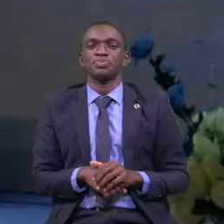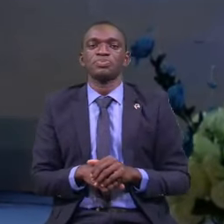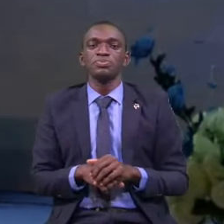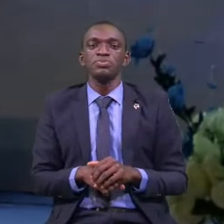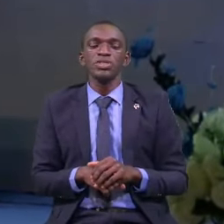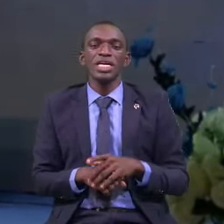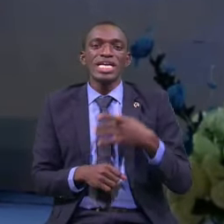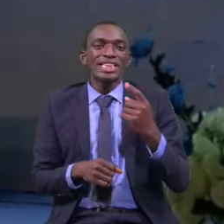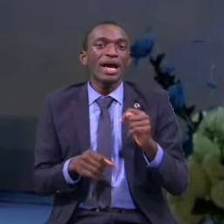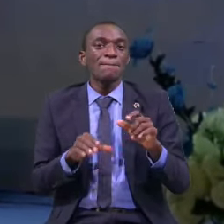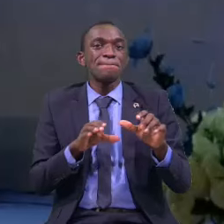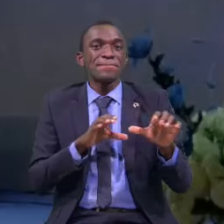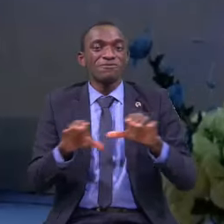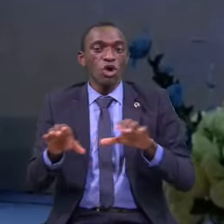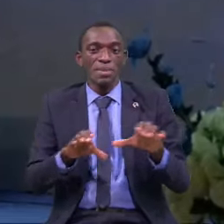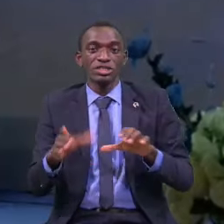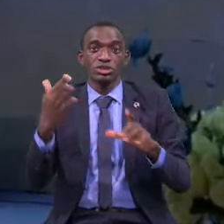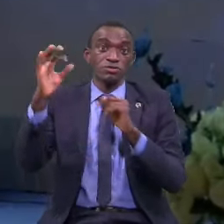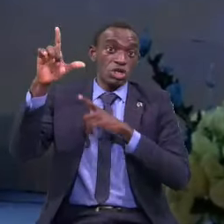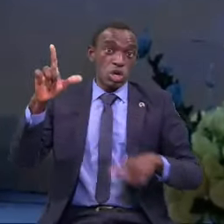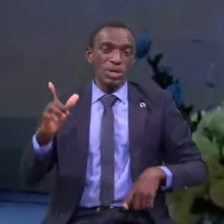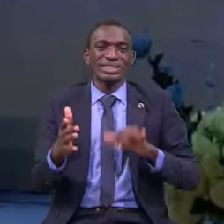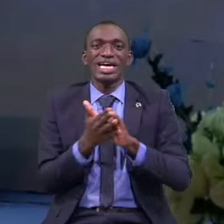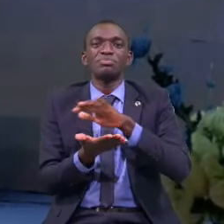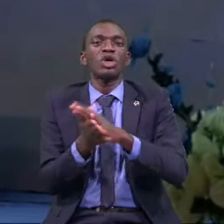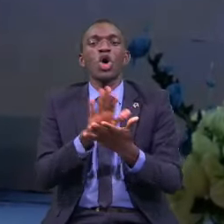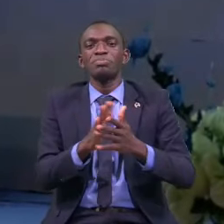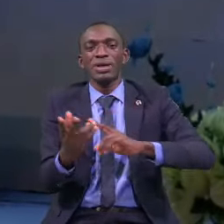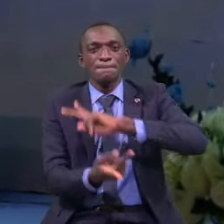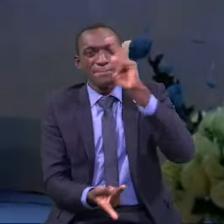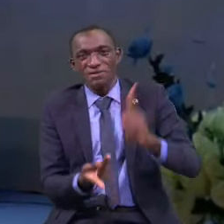The performance of the Lord that becomes perfect in your life.